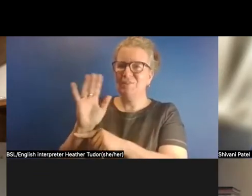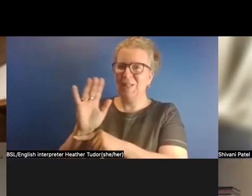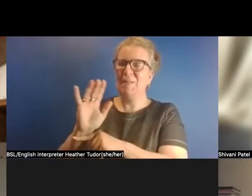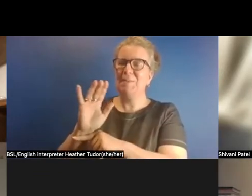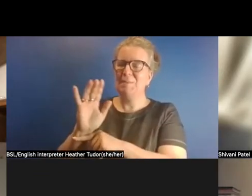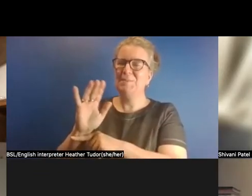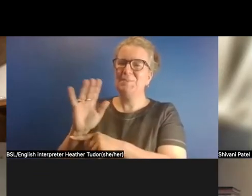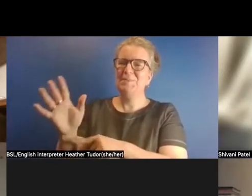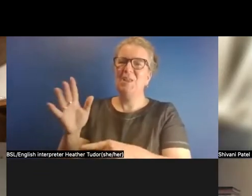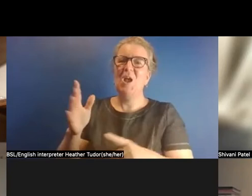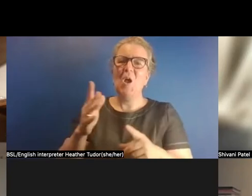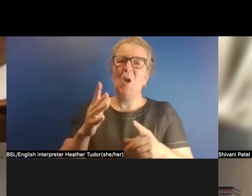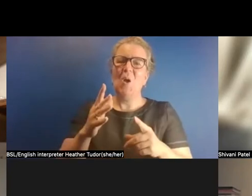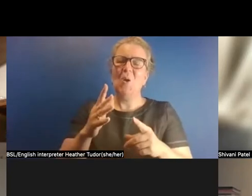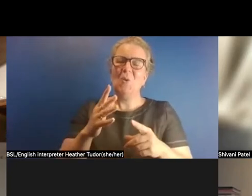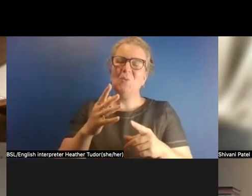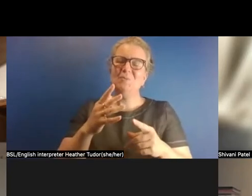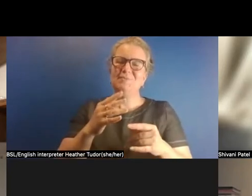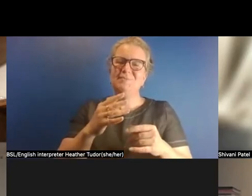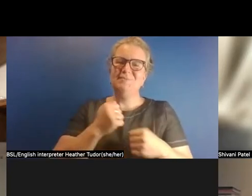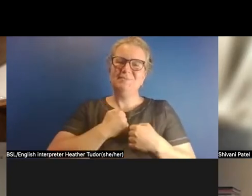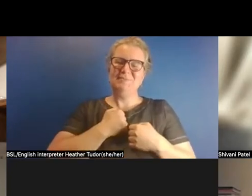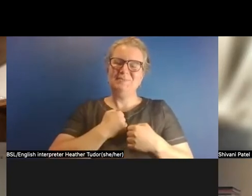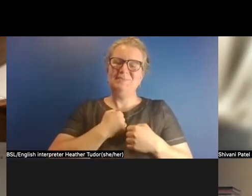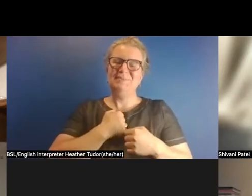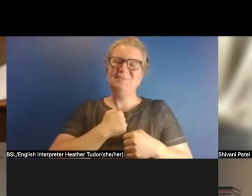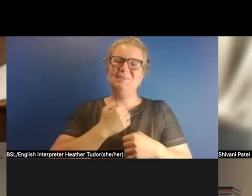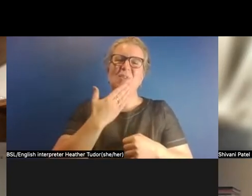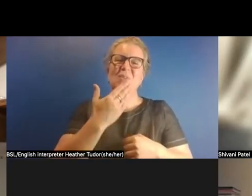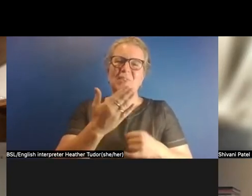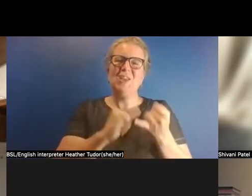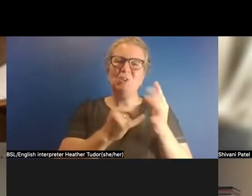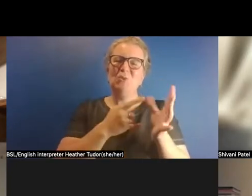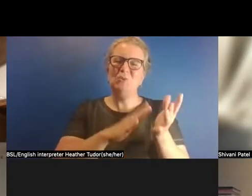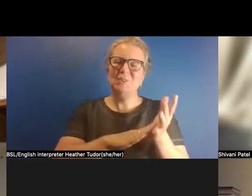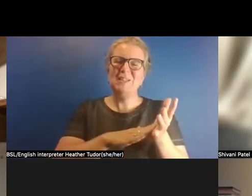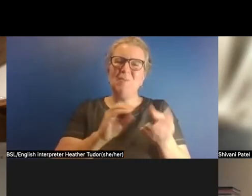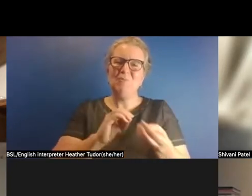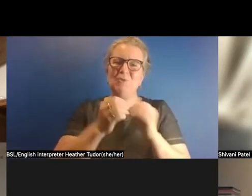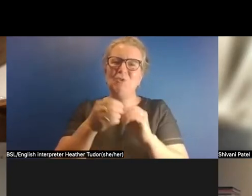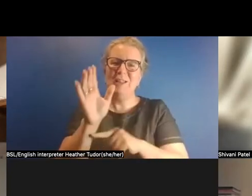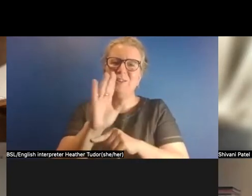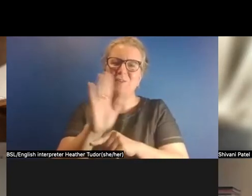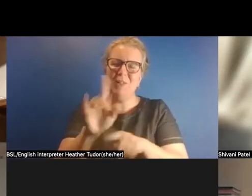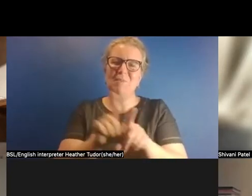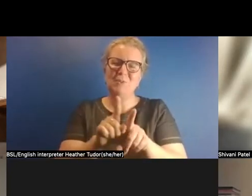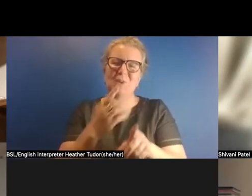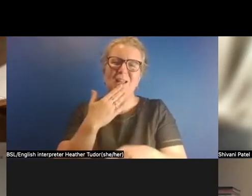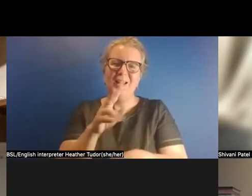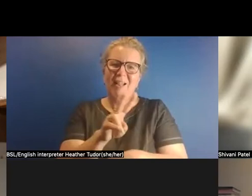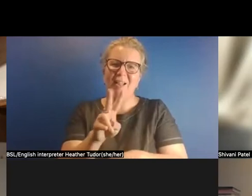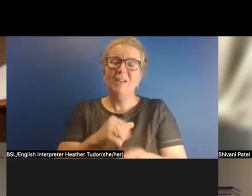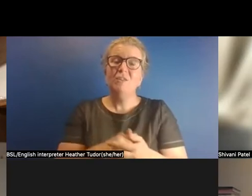you, Sam, as well for having made this film. Yeah, Abhaya, I'll leave it to you. If you want to, do you want to introduce